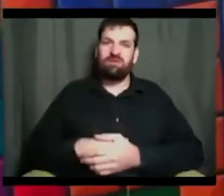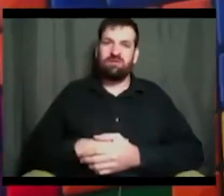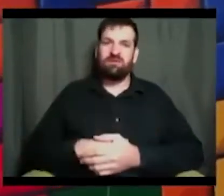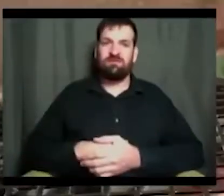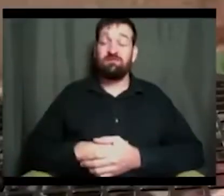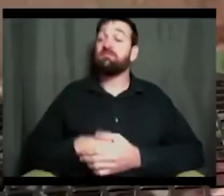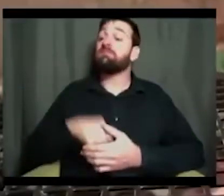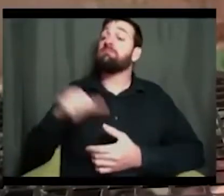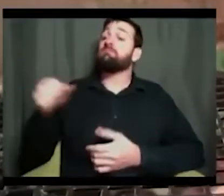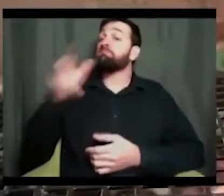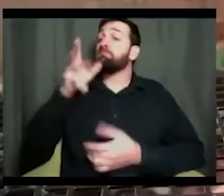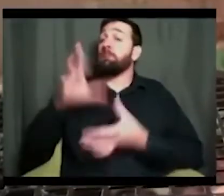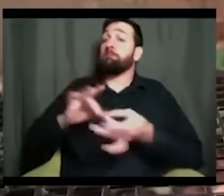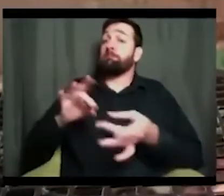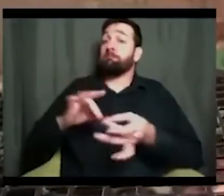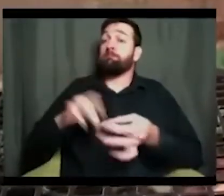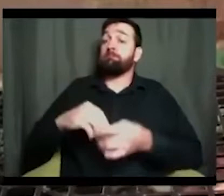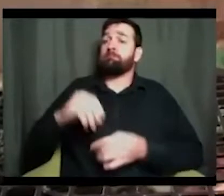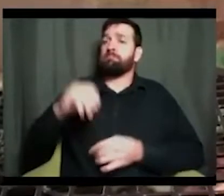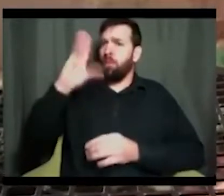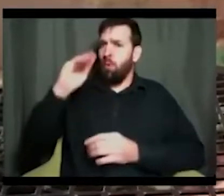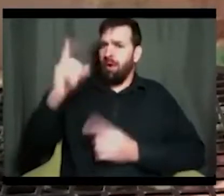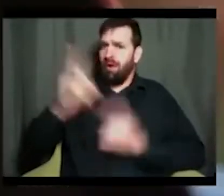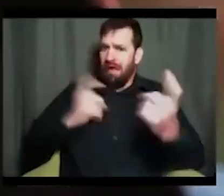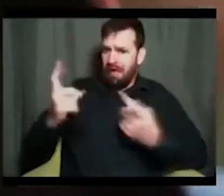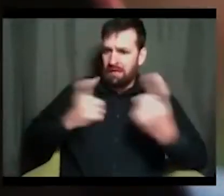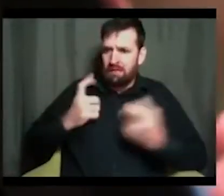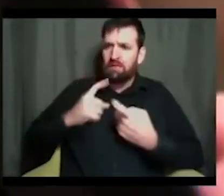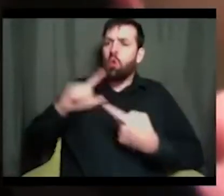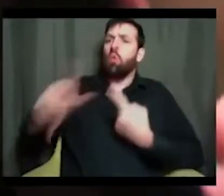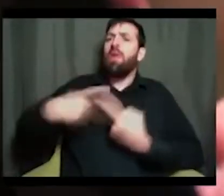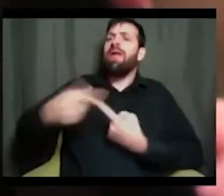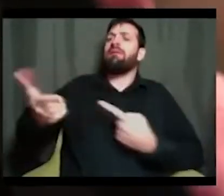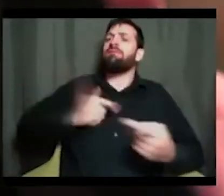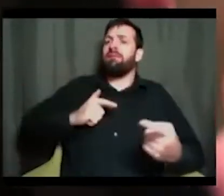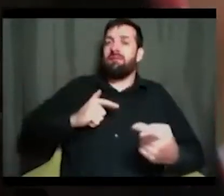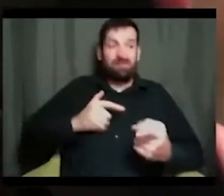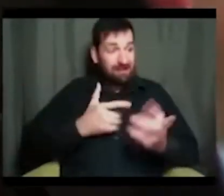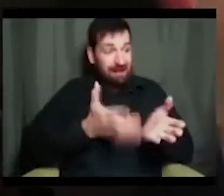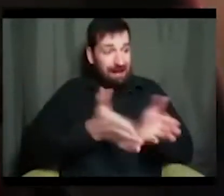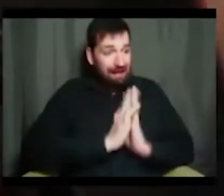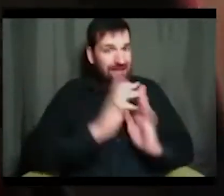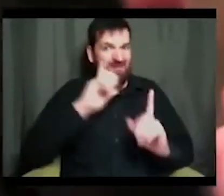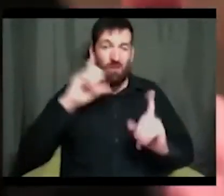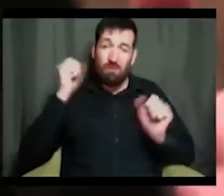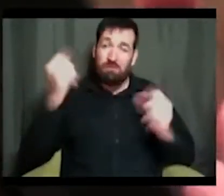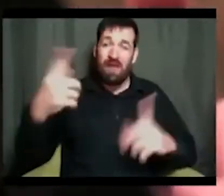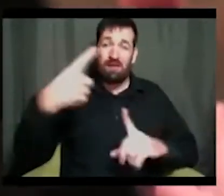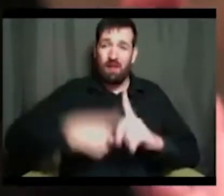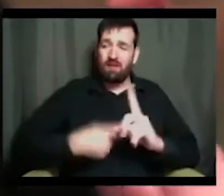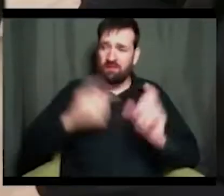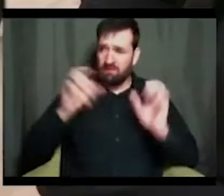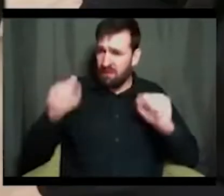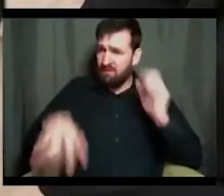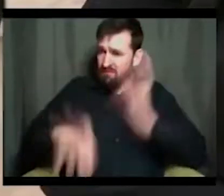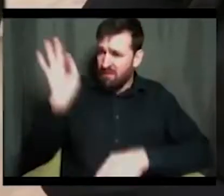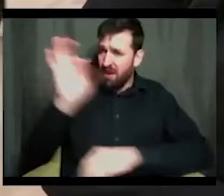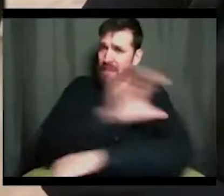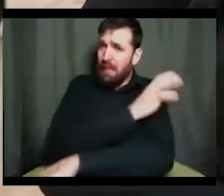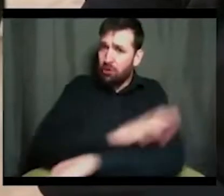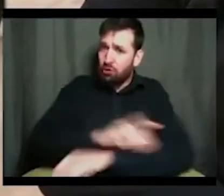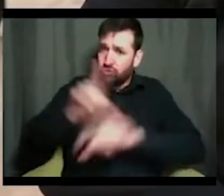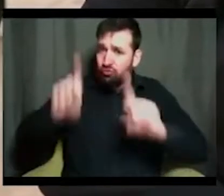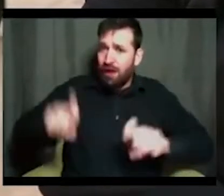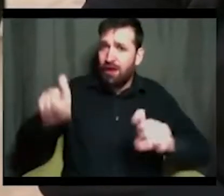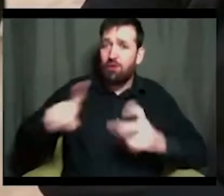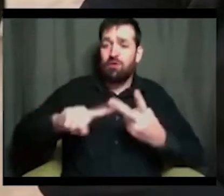her boy started asking when it would be his turn. He's been asking for months. He said, "Mommy, can you find me a clinical trial? Mommy, when can I get